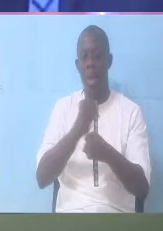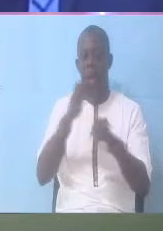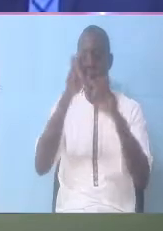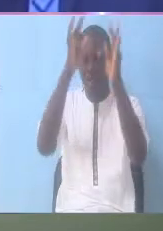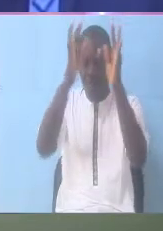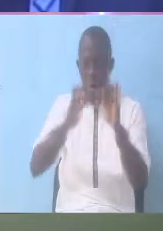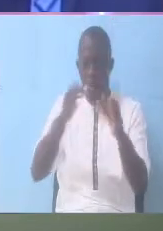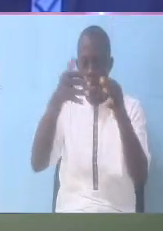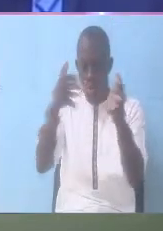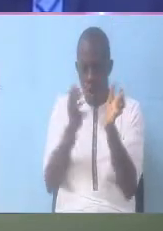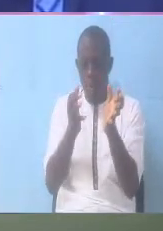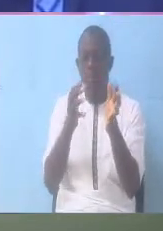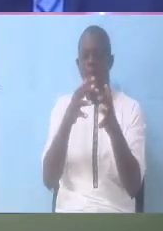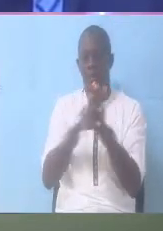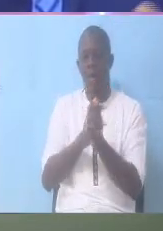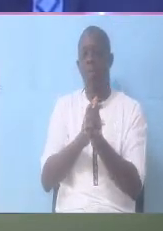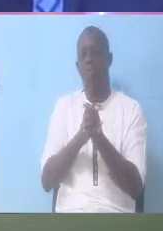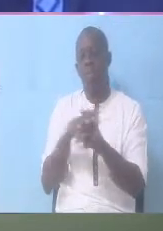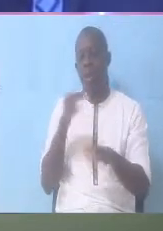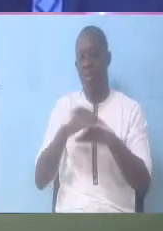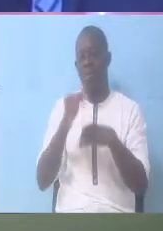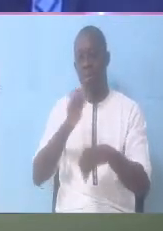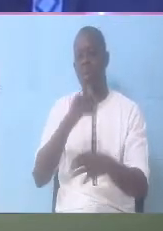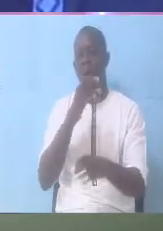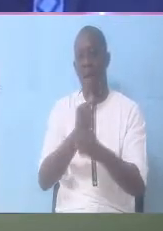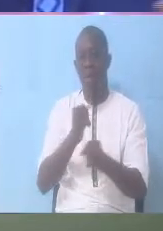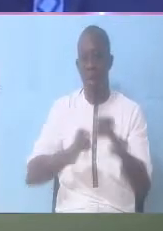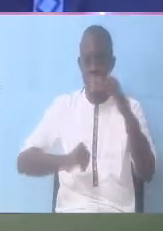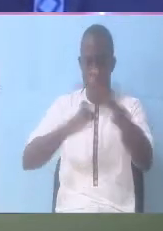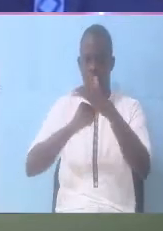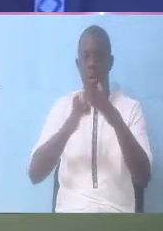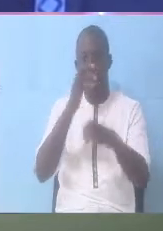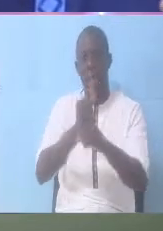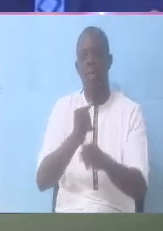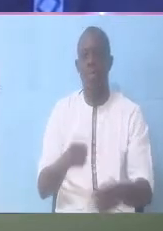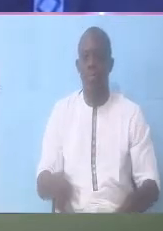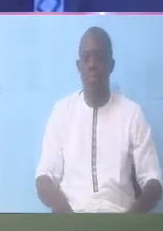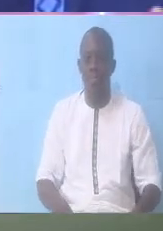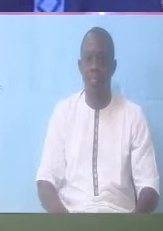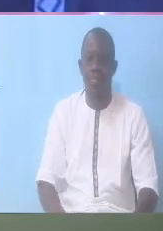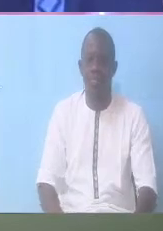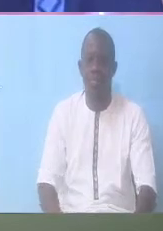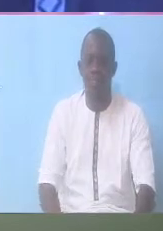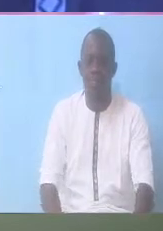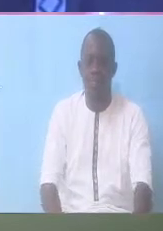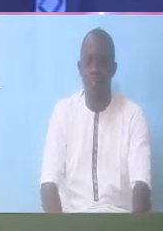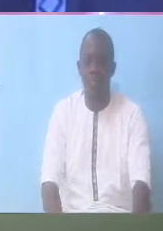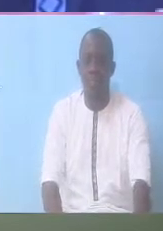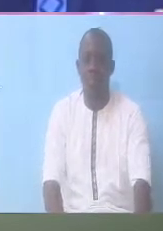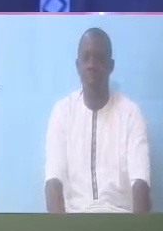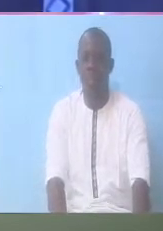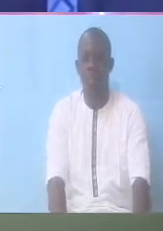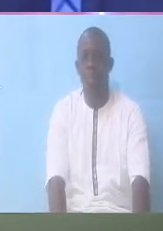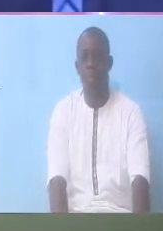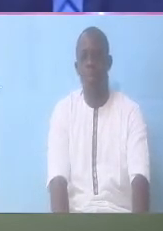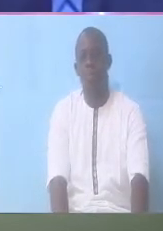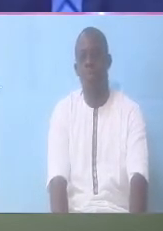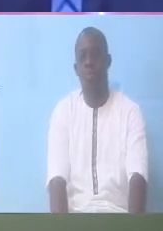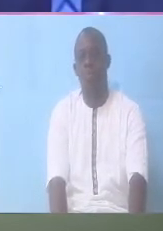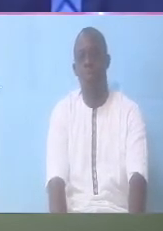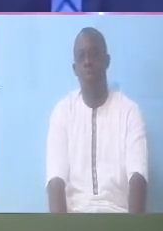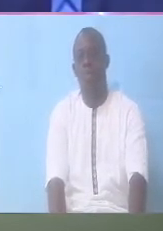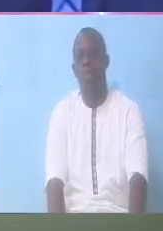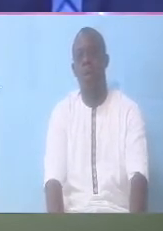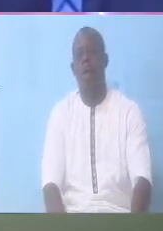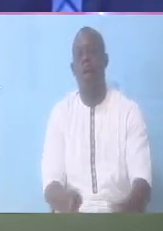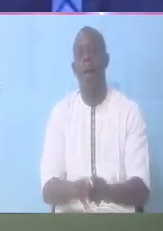soto nyaw nyandi nyama men ya lonko isi kuta mandi mensike makoy roti ite Gambia la Karola. Because it came